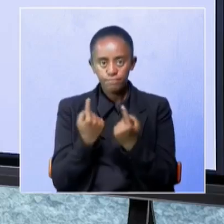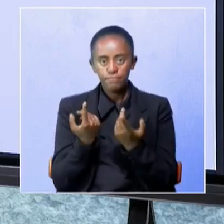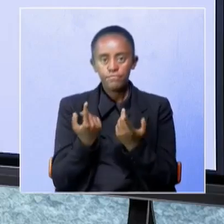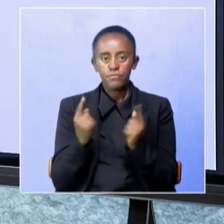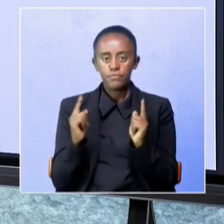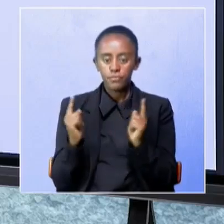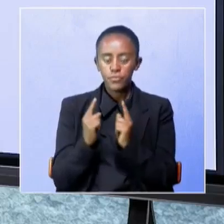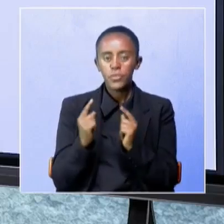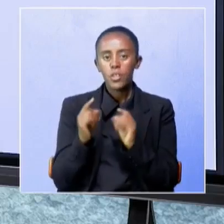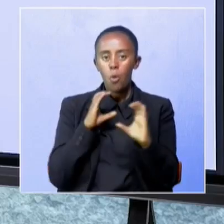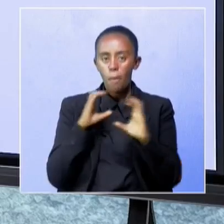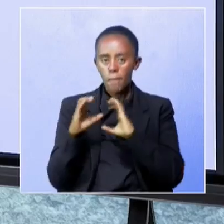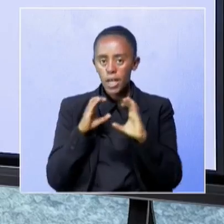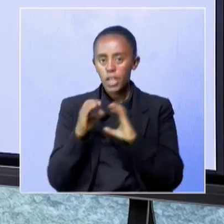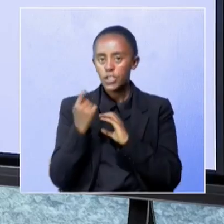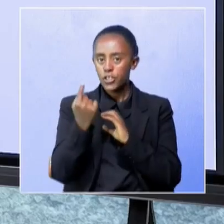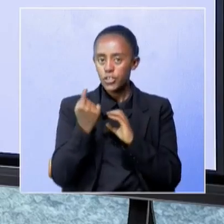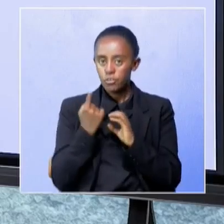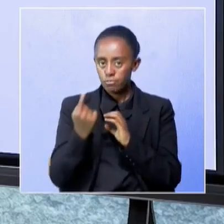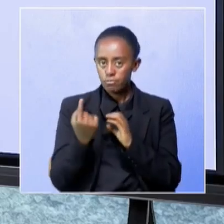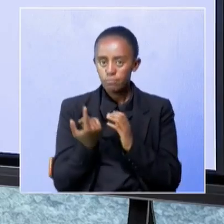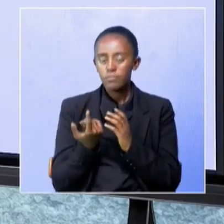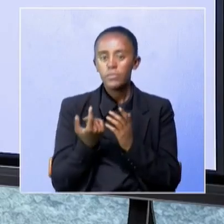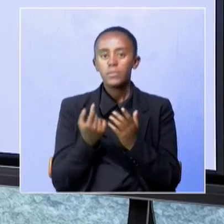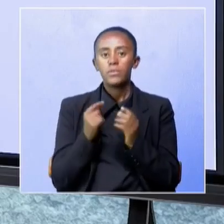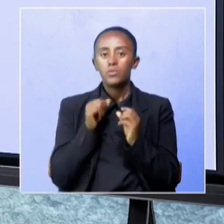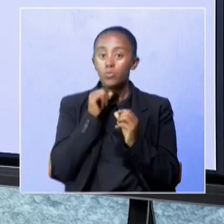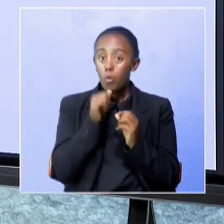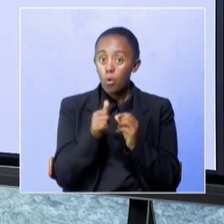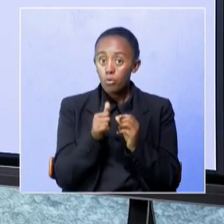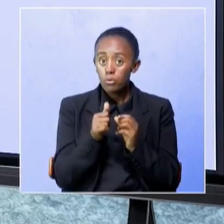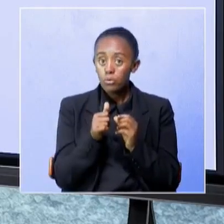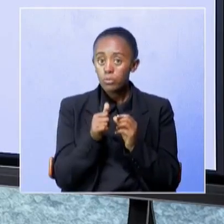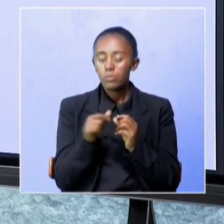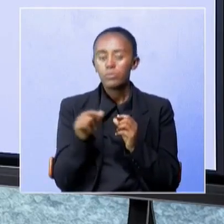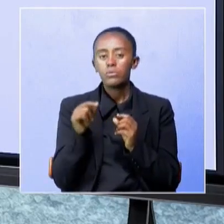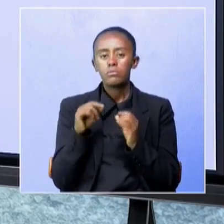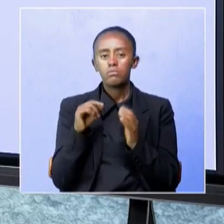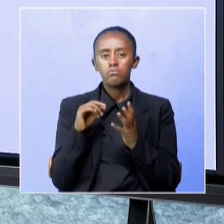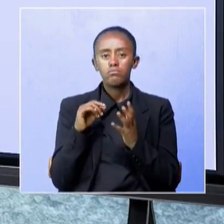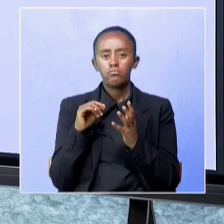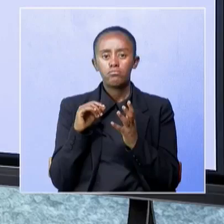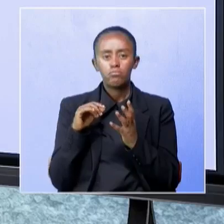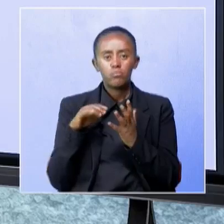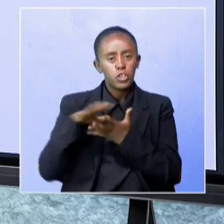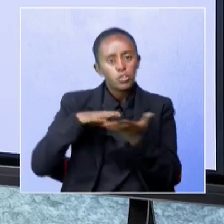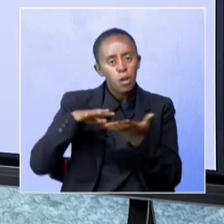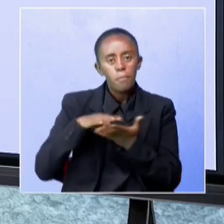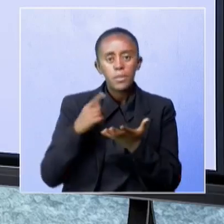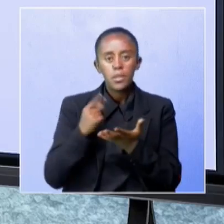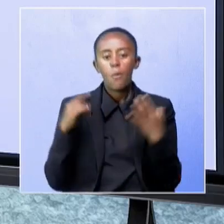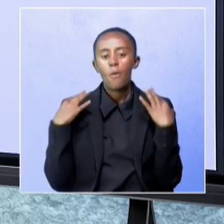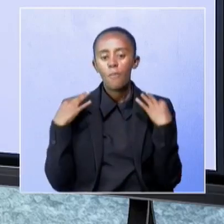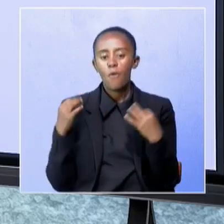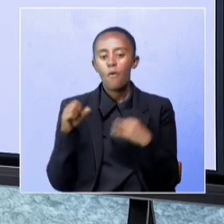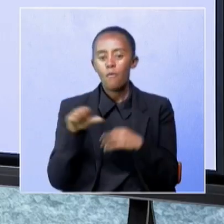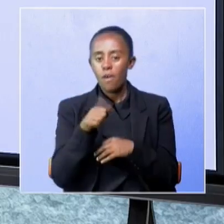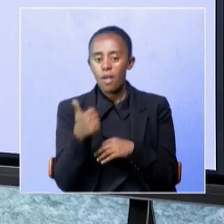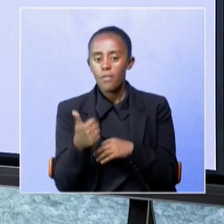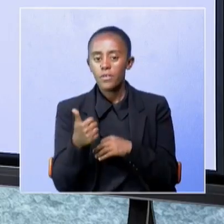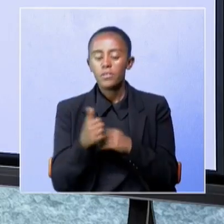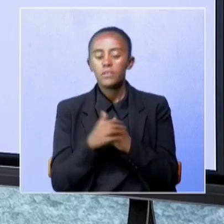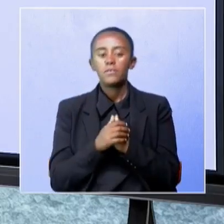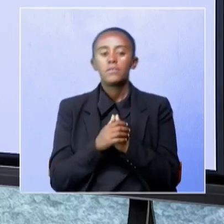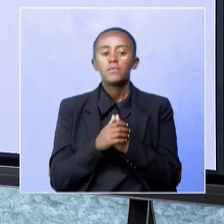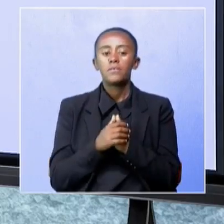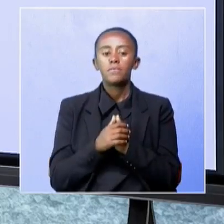good communication with each other, so as not to disturb the well-being of others. Okay,